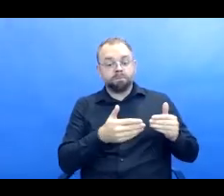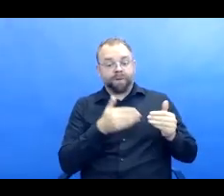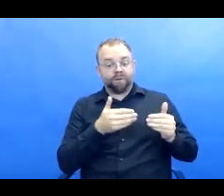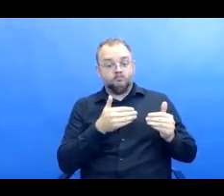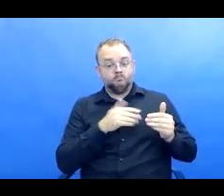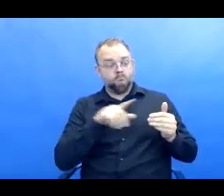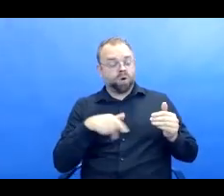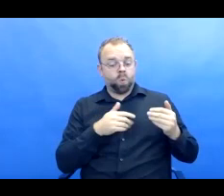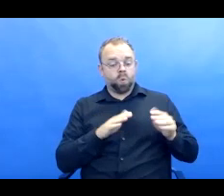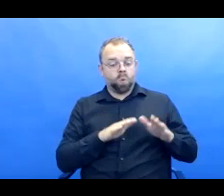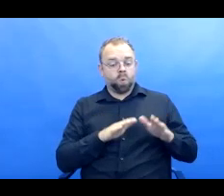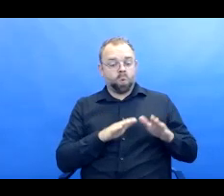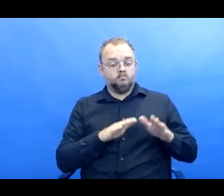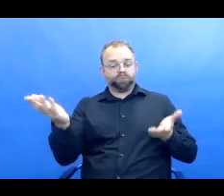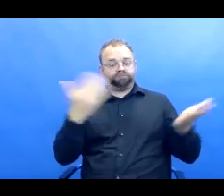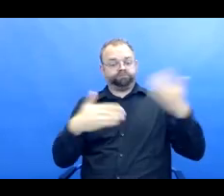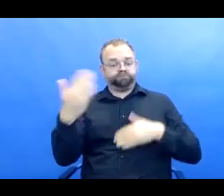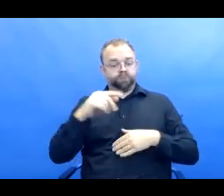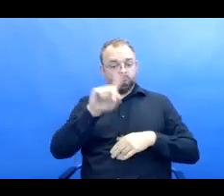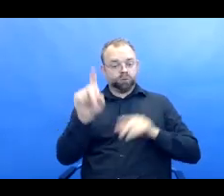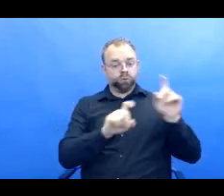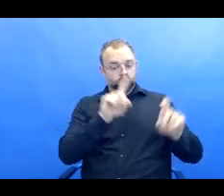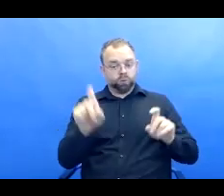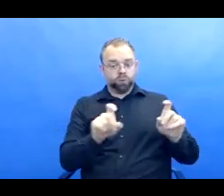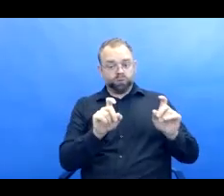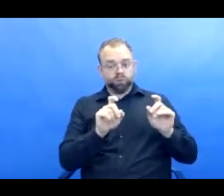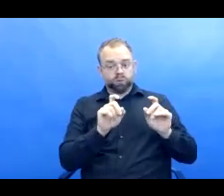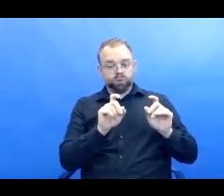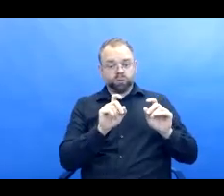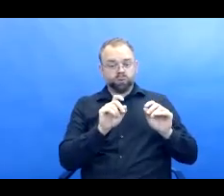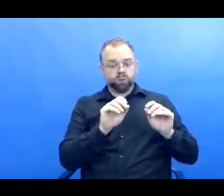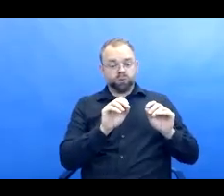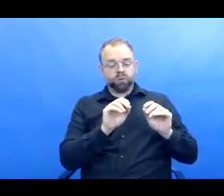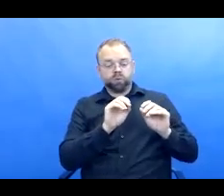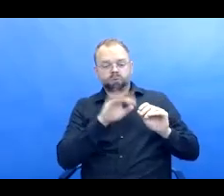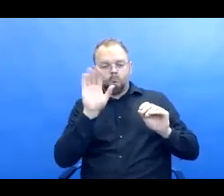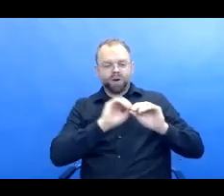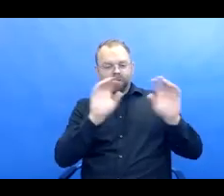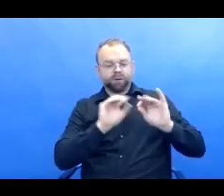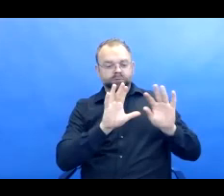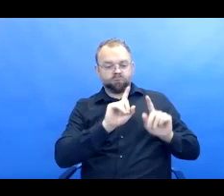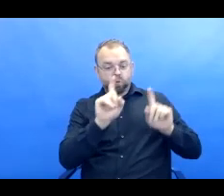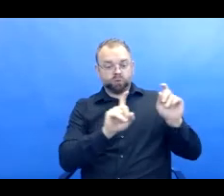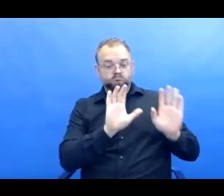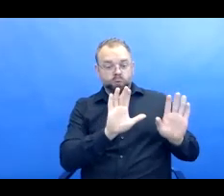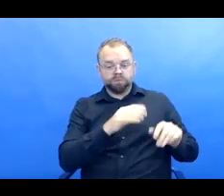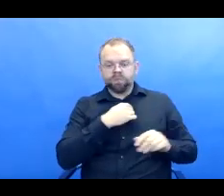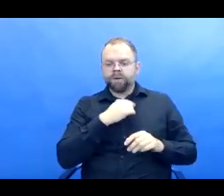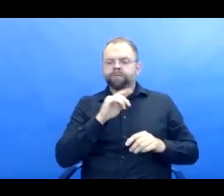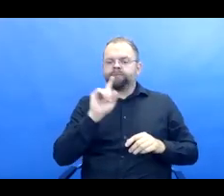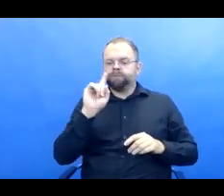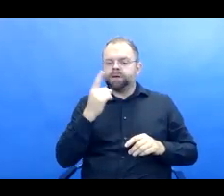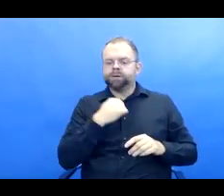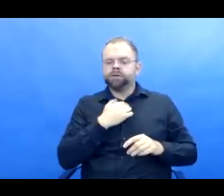to give the floor to Meenakshi Balasubramaniam from India to give us an update on